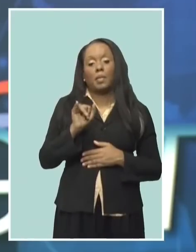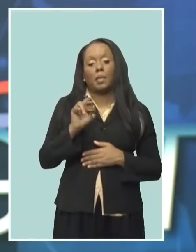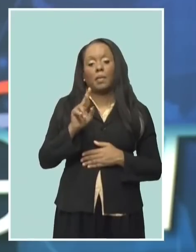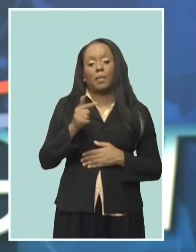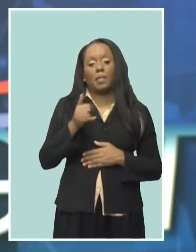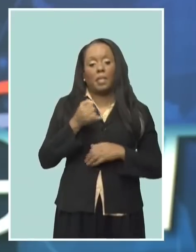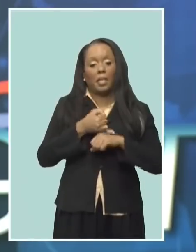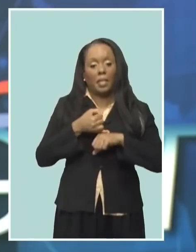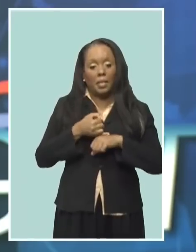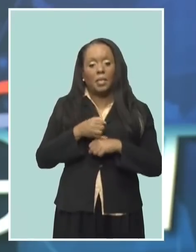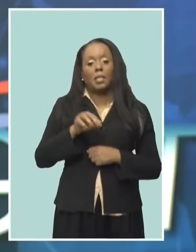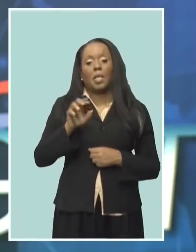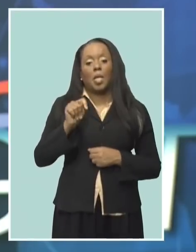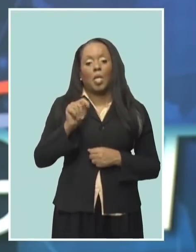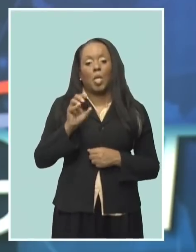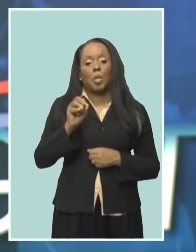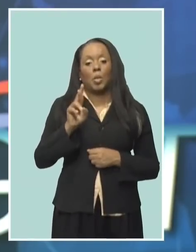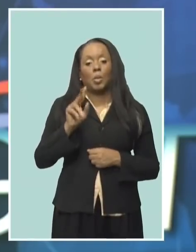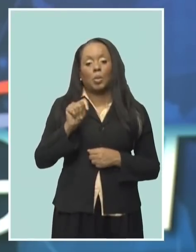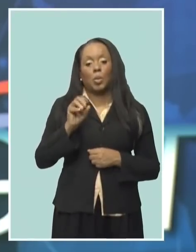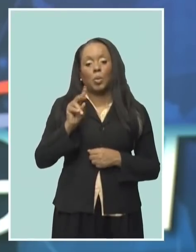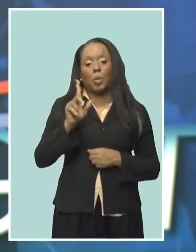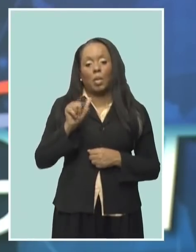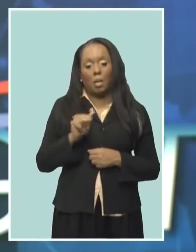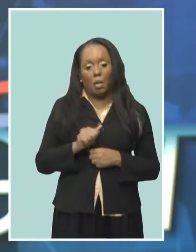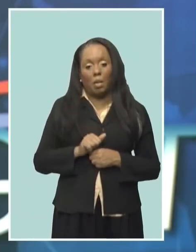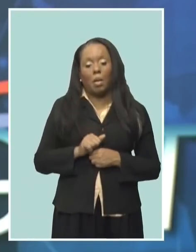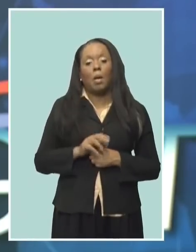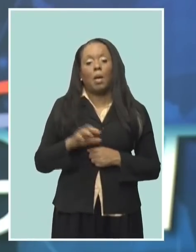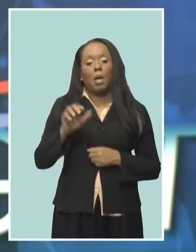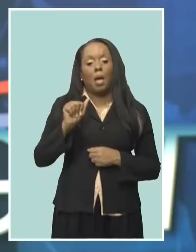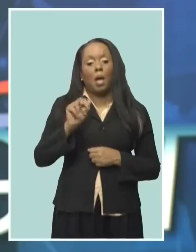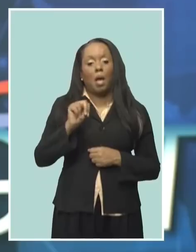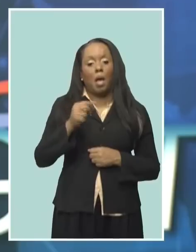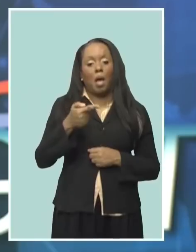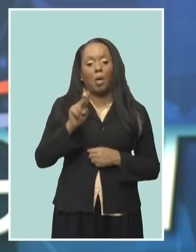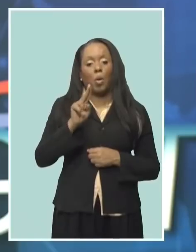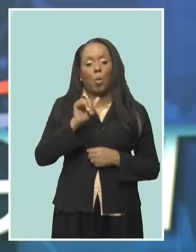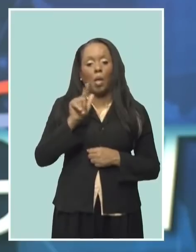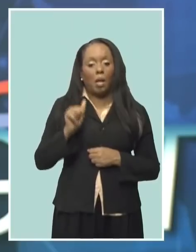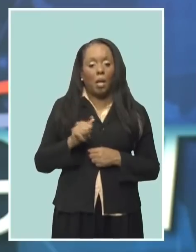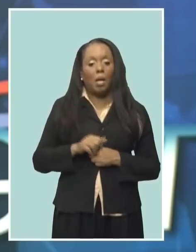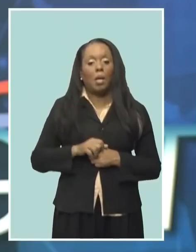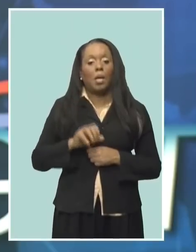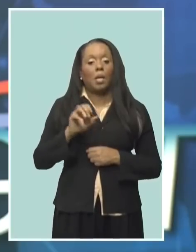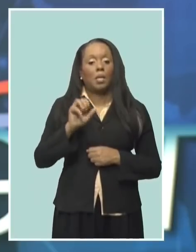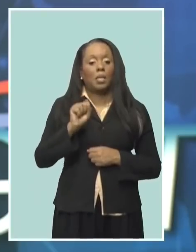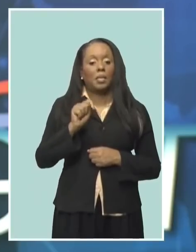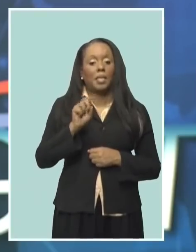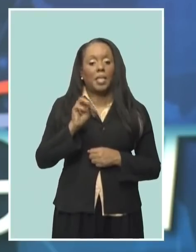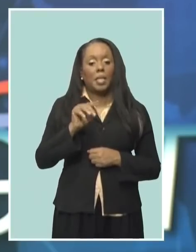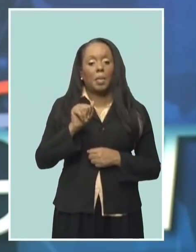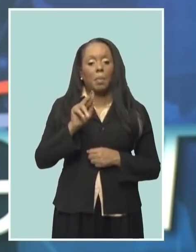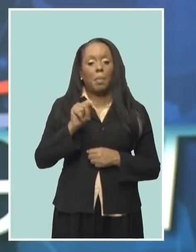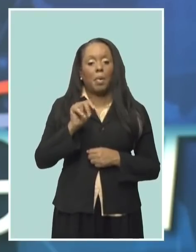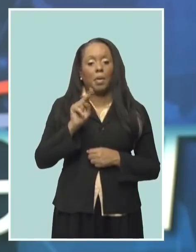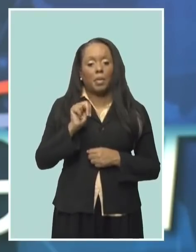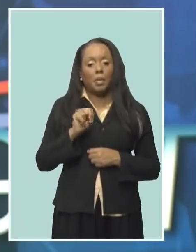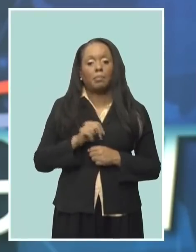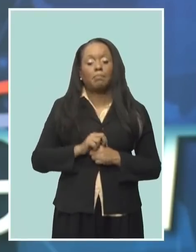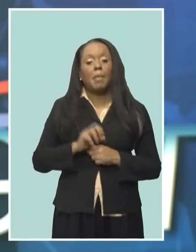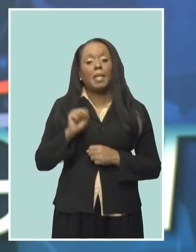the U.S. Virgin Islands route, servicing Tortola in the British Virgin Islands, Anguilla, St. Martin, St. Kitts and